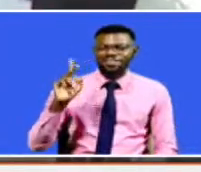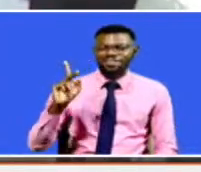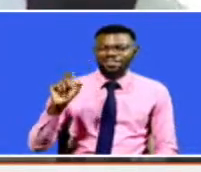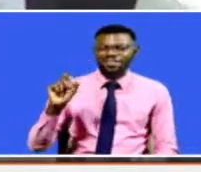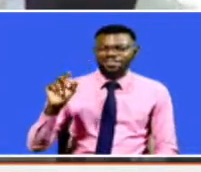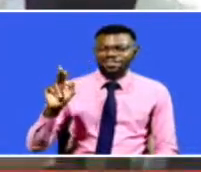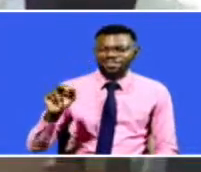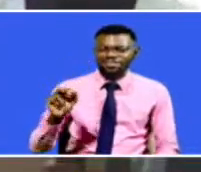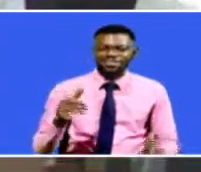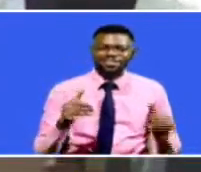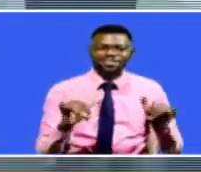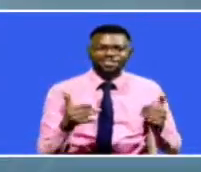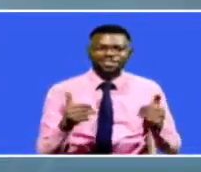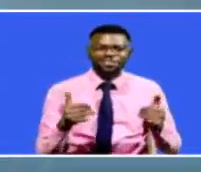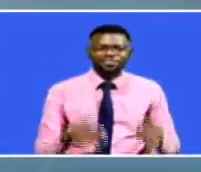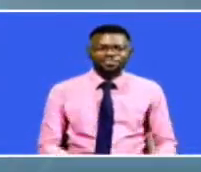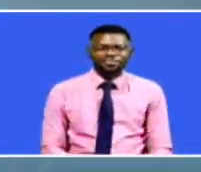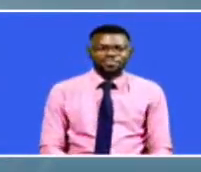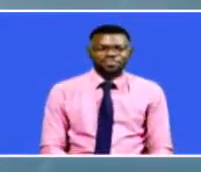ETN News.